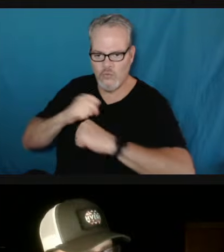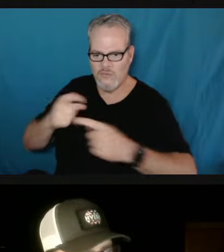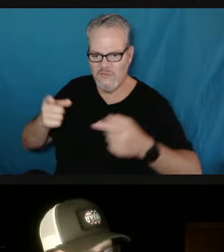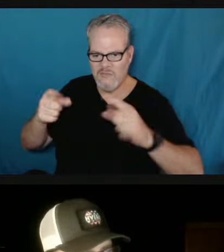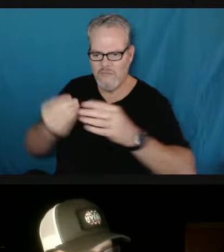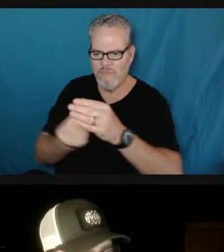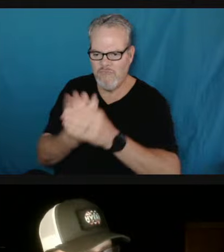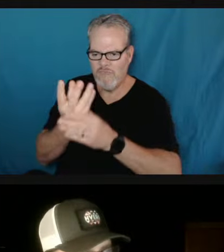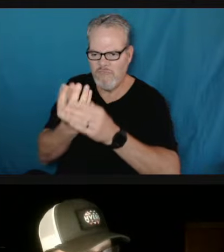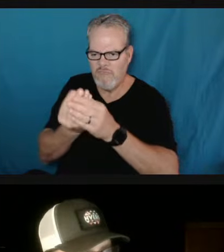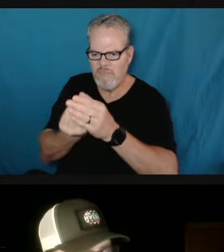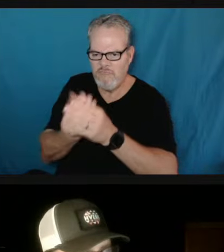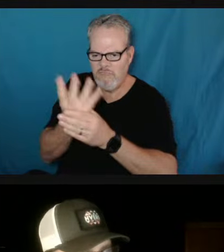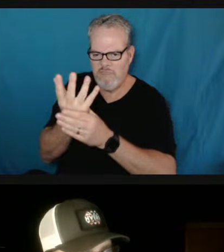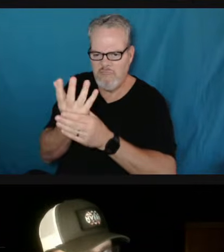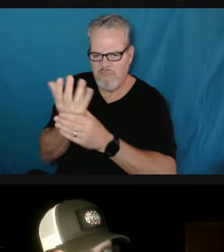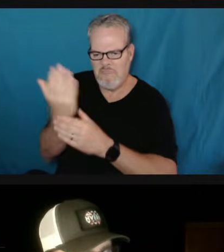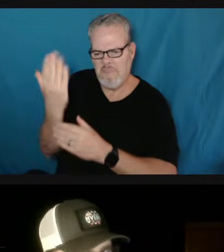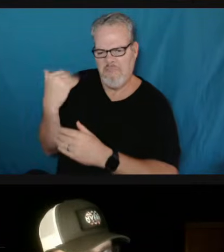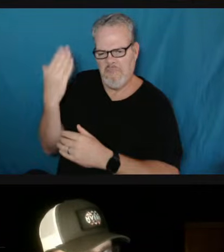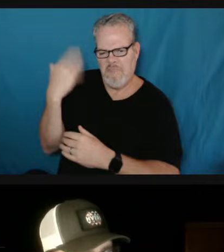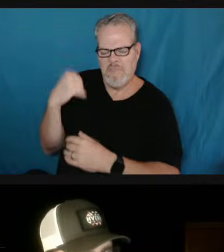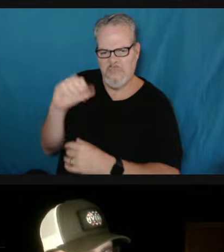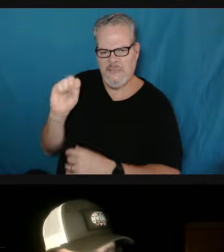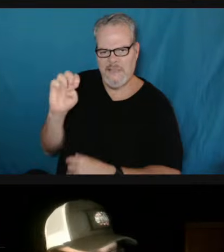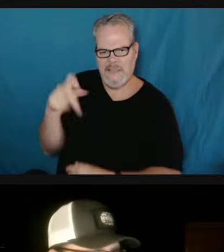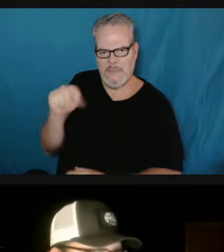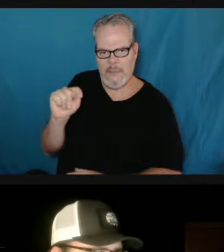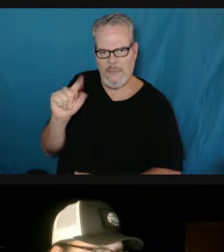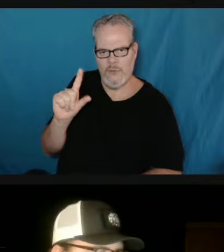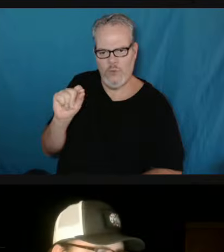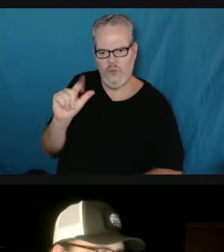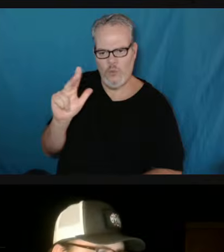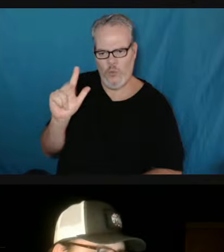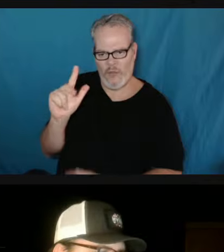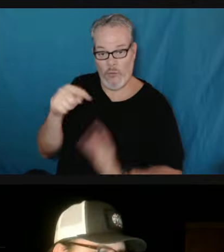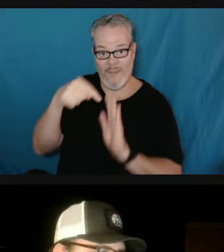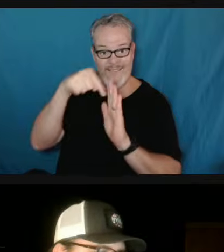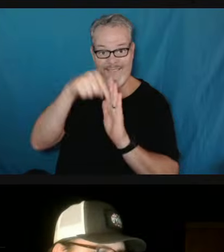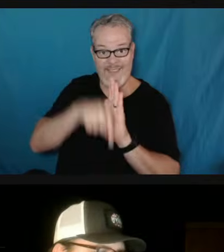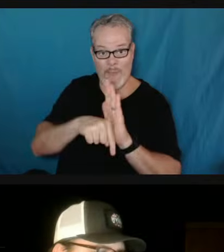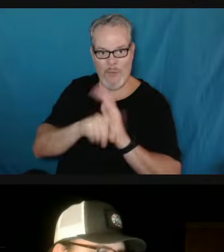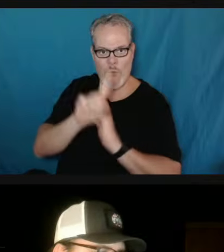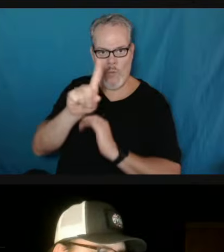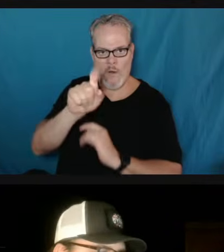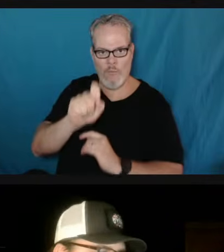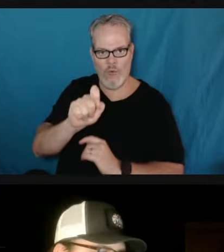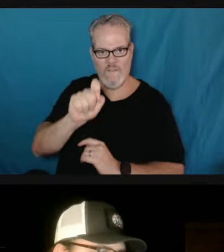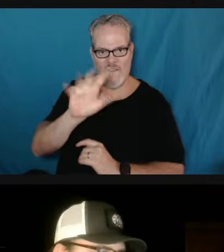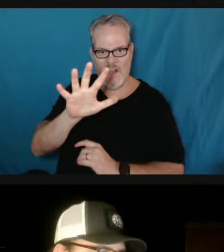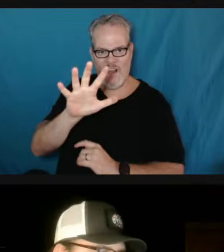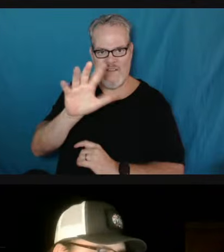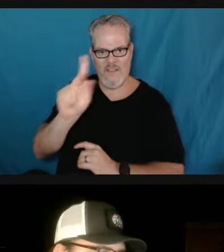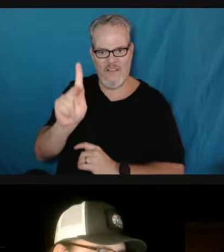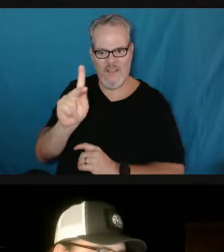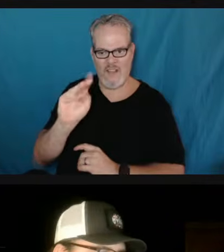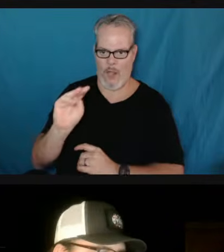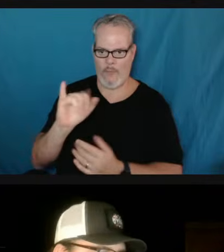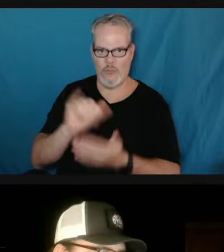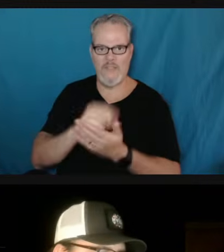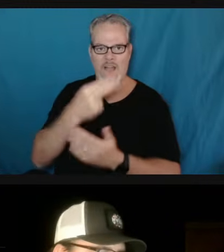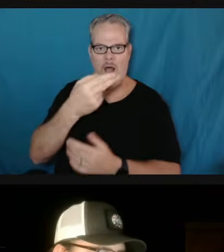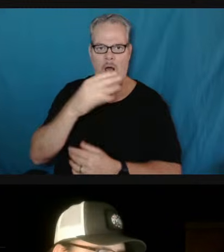eruption back in September 2023. And the depth from which they came, 1.5 kilometers, being right there in the shallow Halapē chamber once